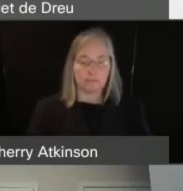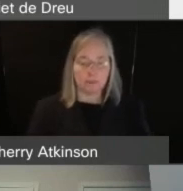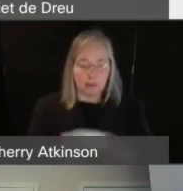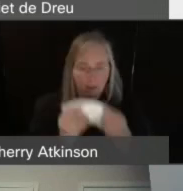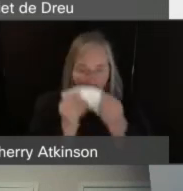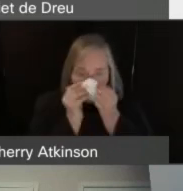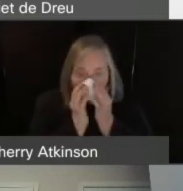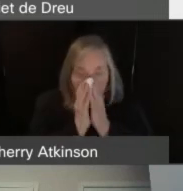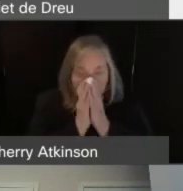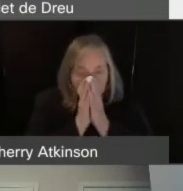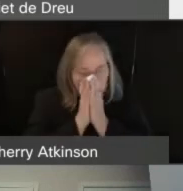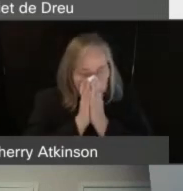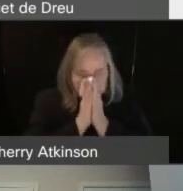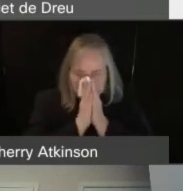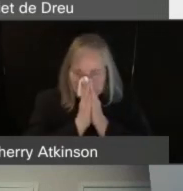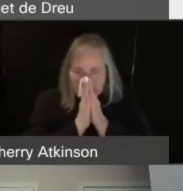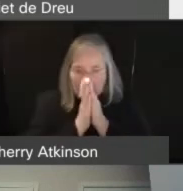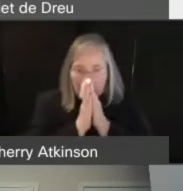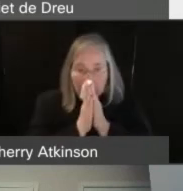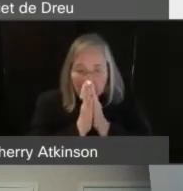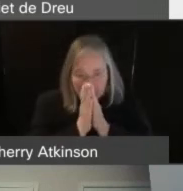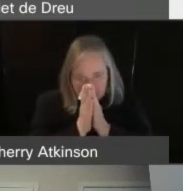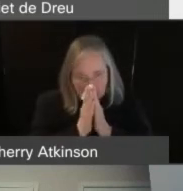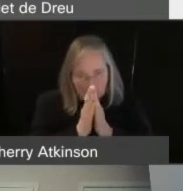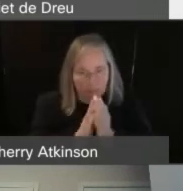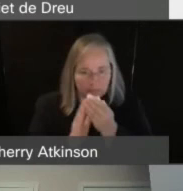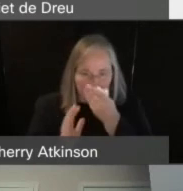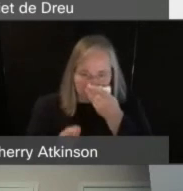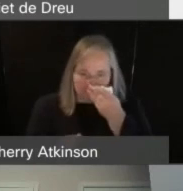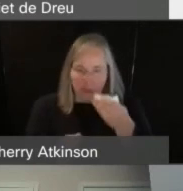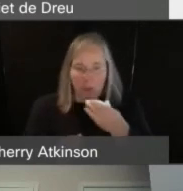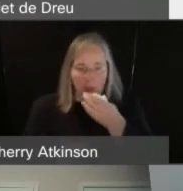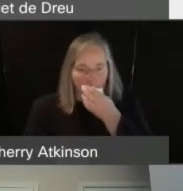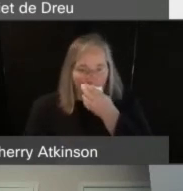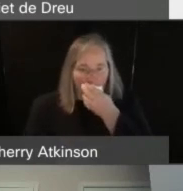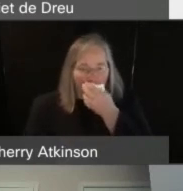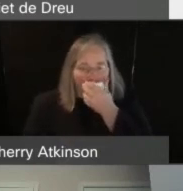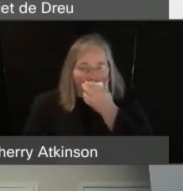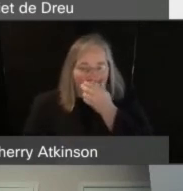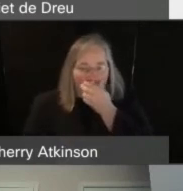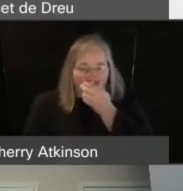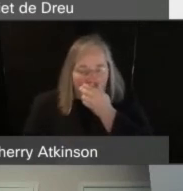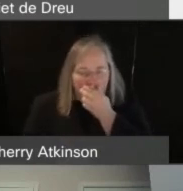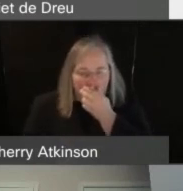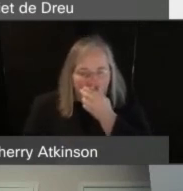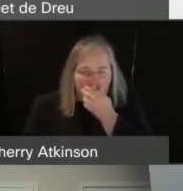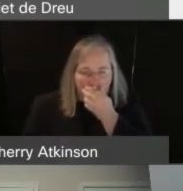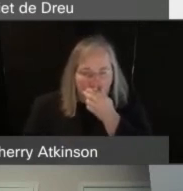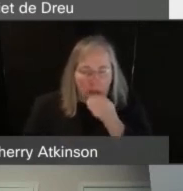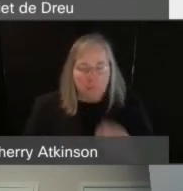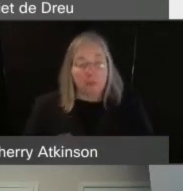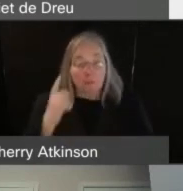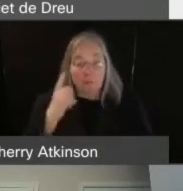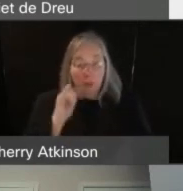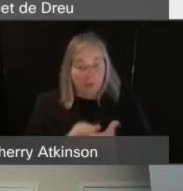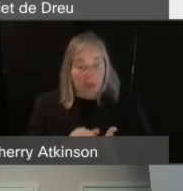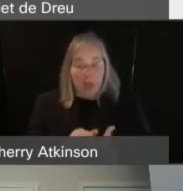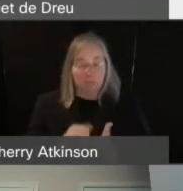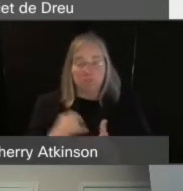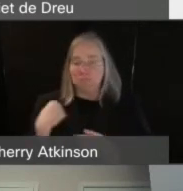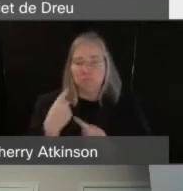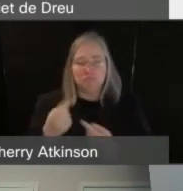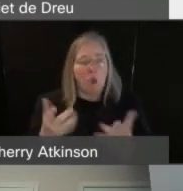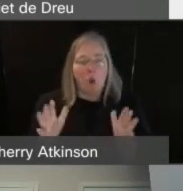So for that project, there have already been some PAYGO funds authorized to begin